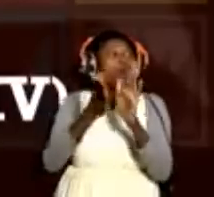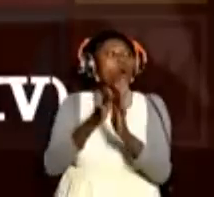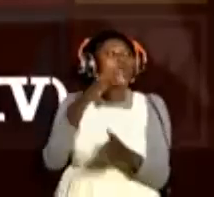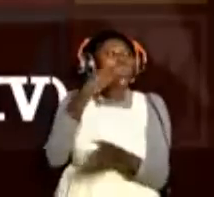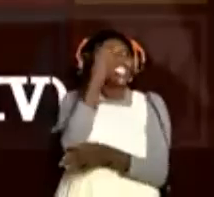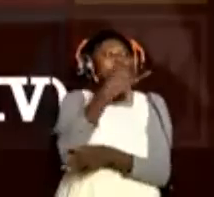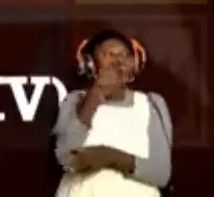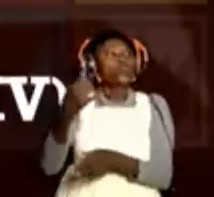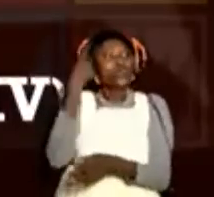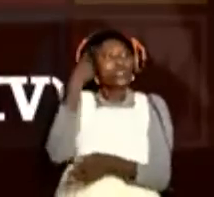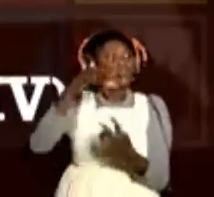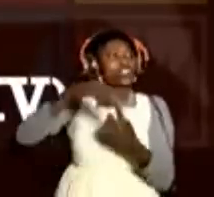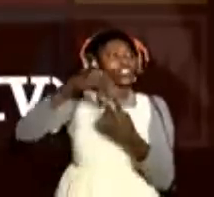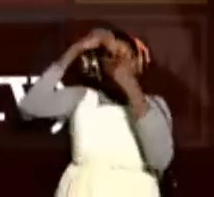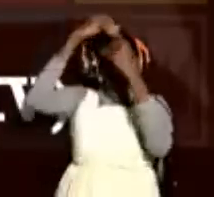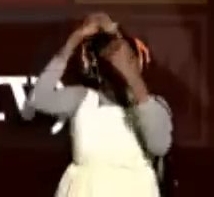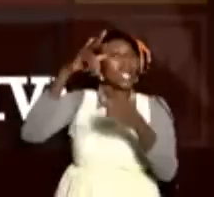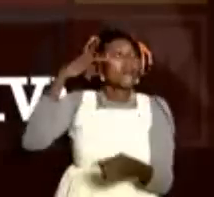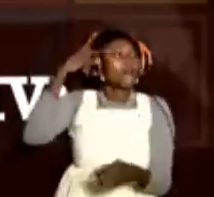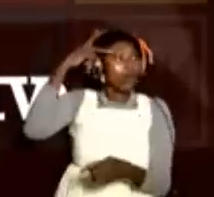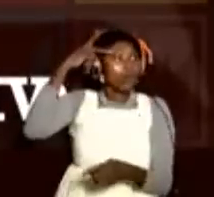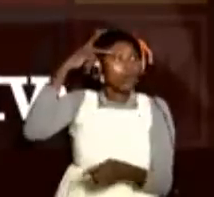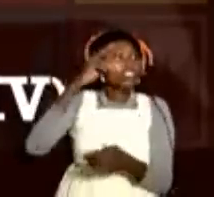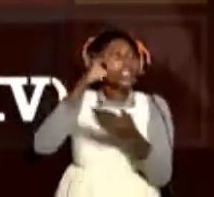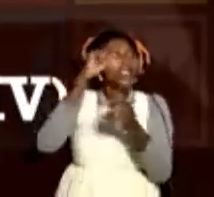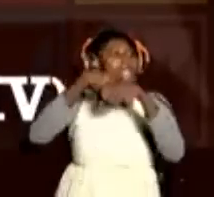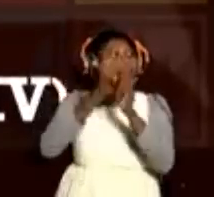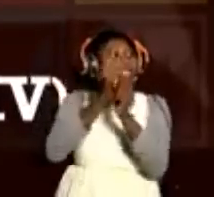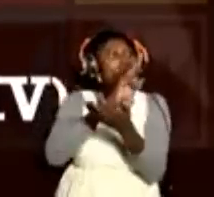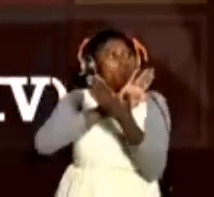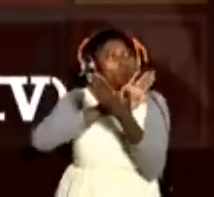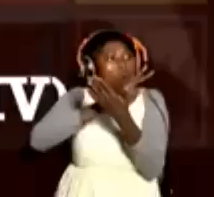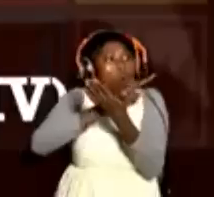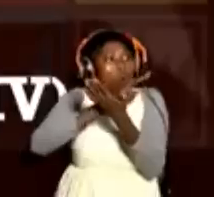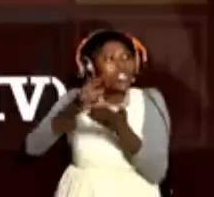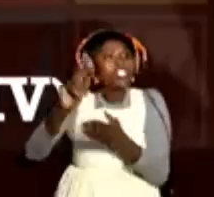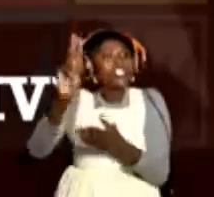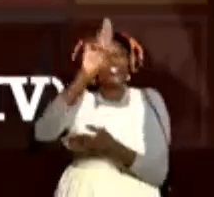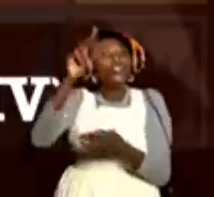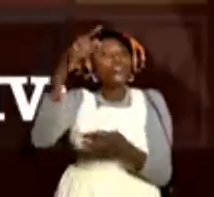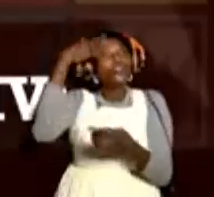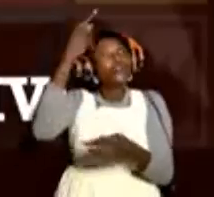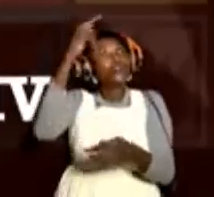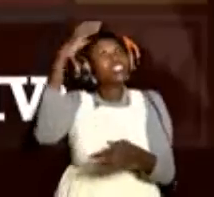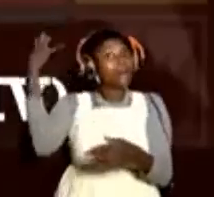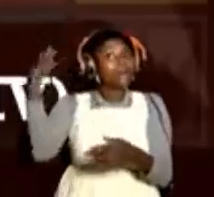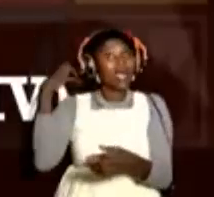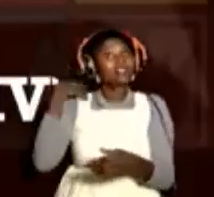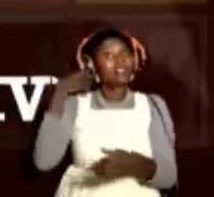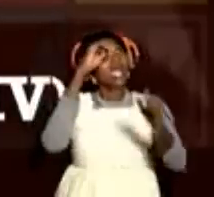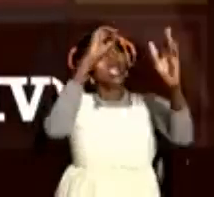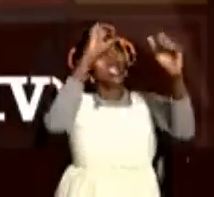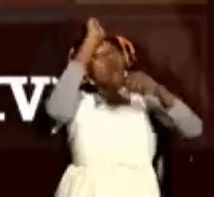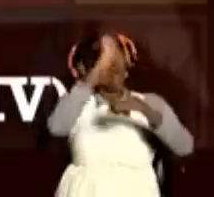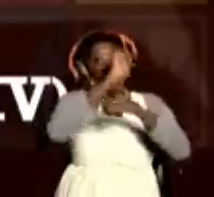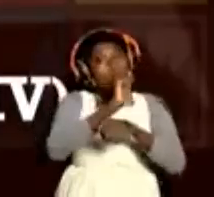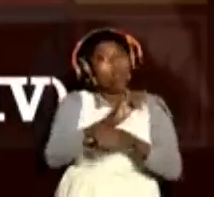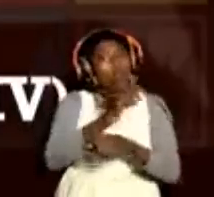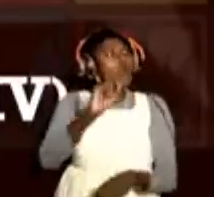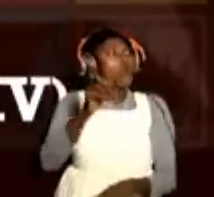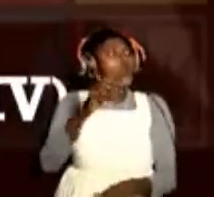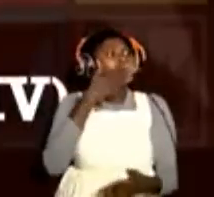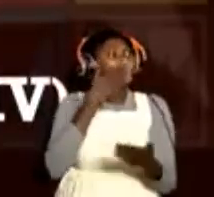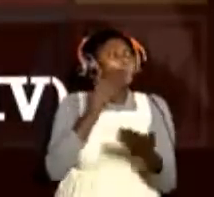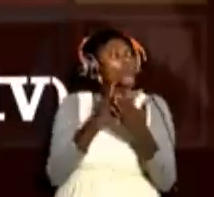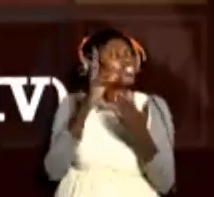for special purposes, made holy, useful to the master, and prepared to do any good work. Where is good